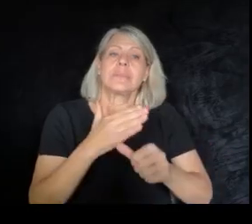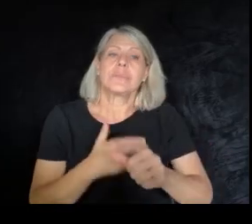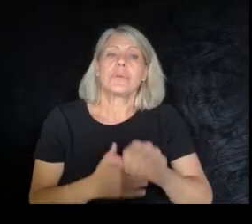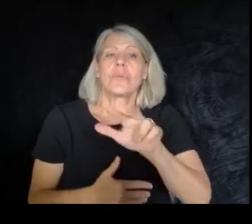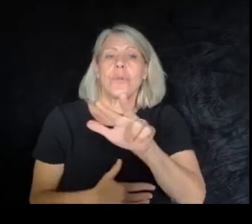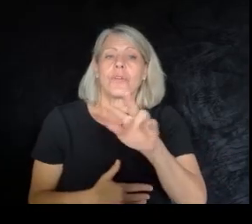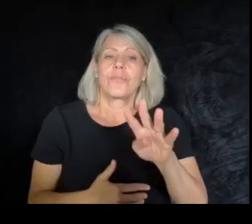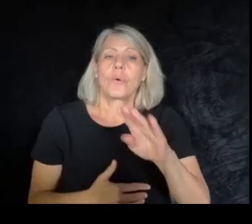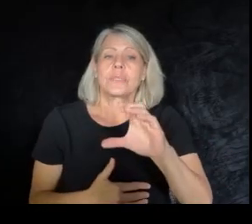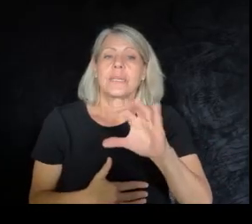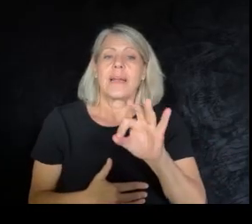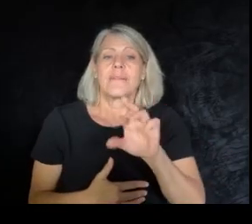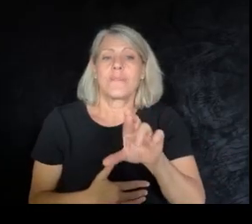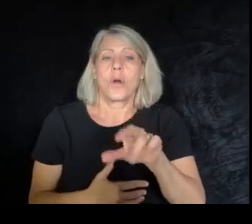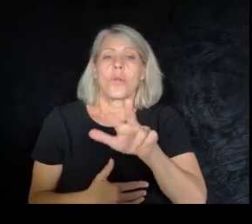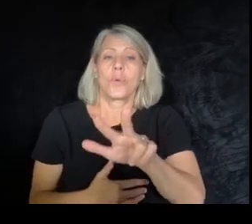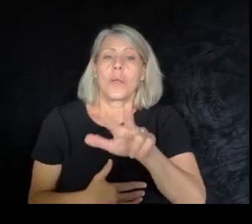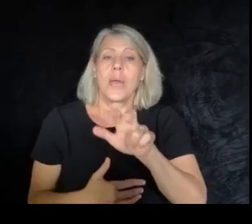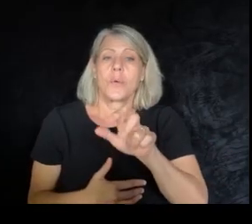CFR